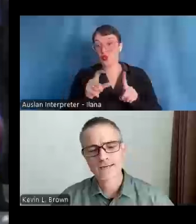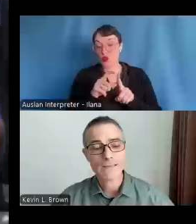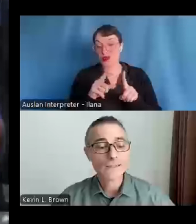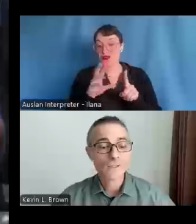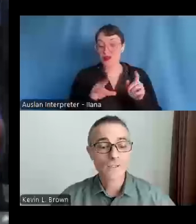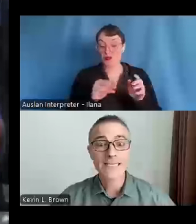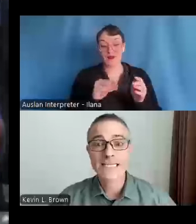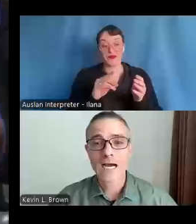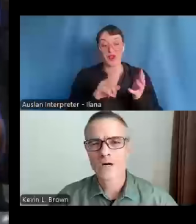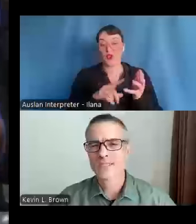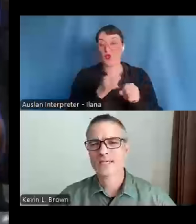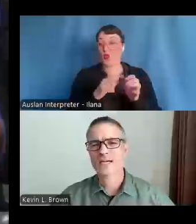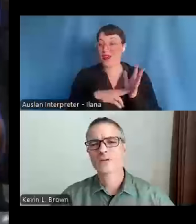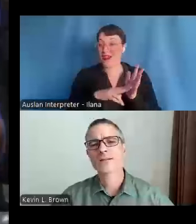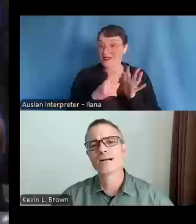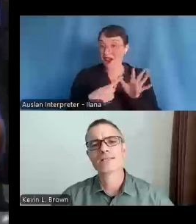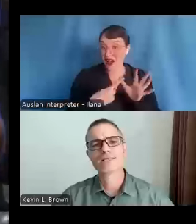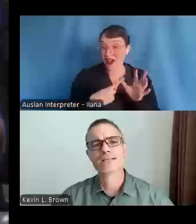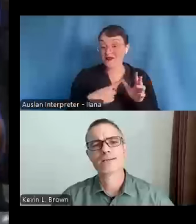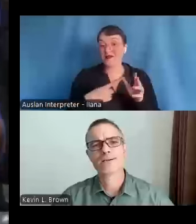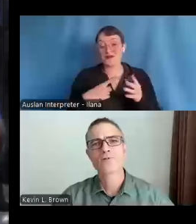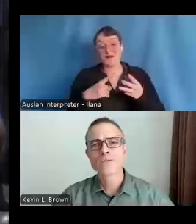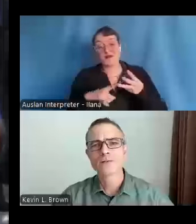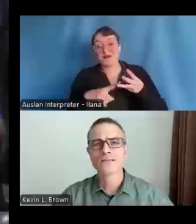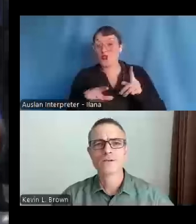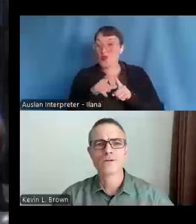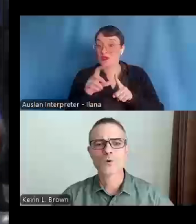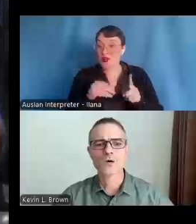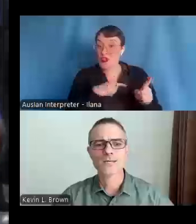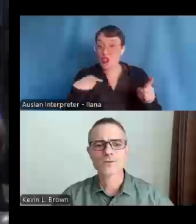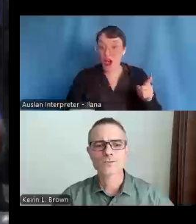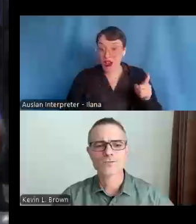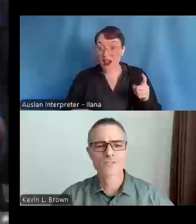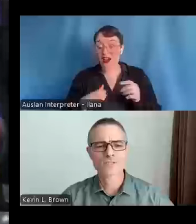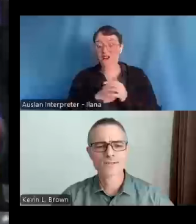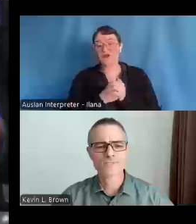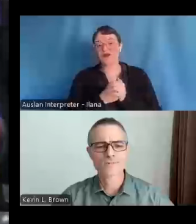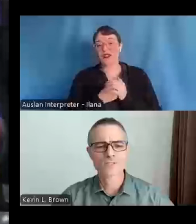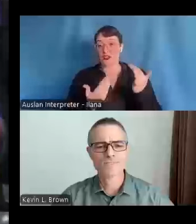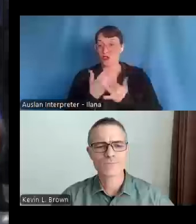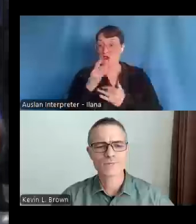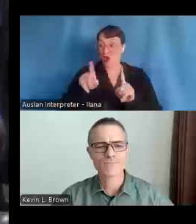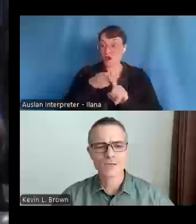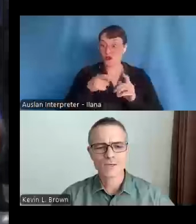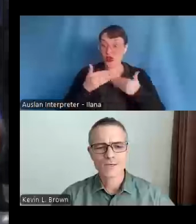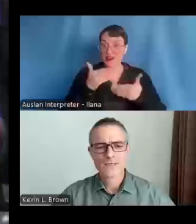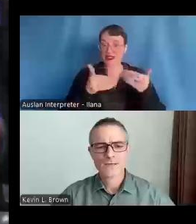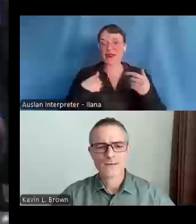China, and really in that process, I realized a few things. Number one, there's just